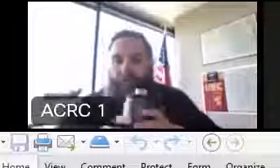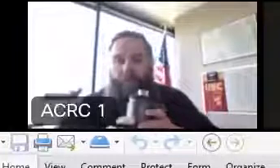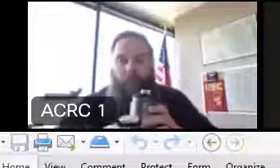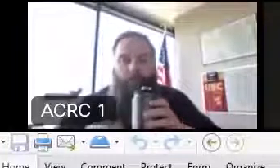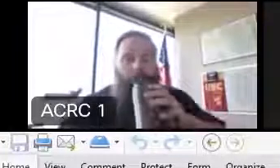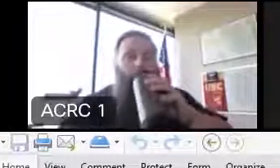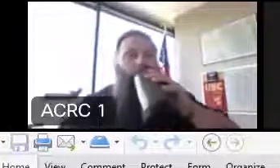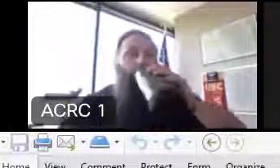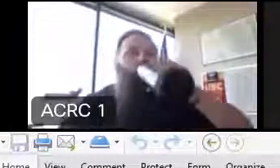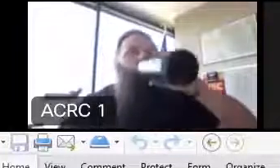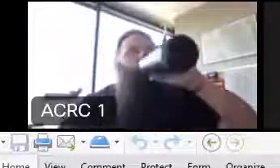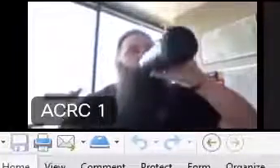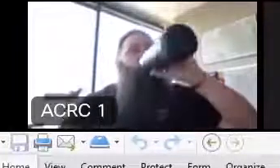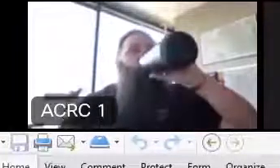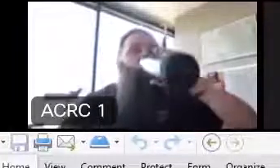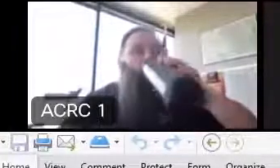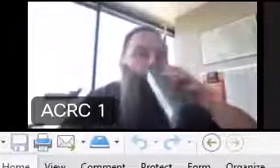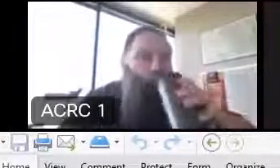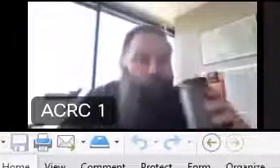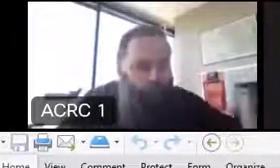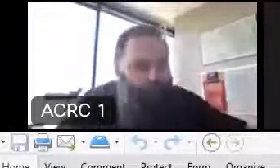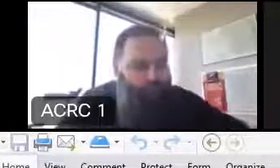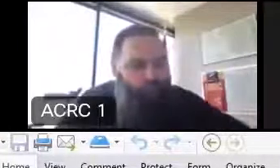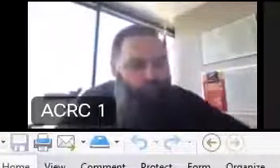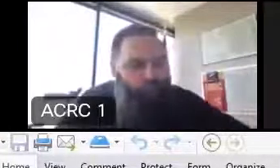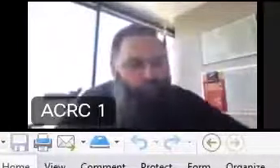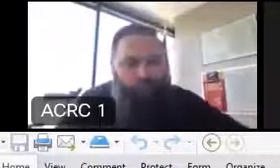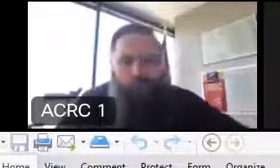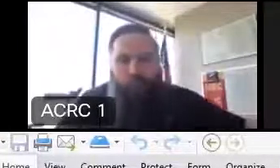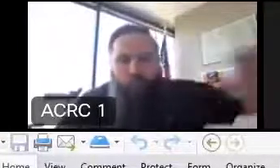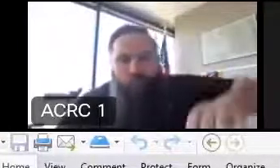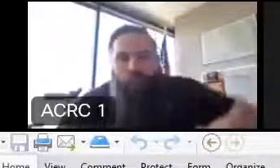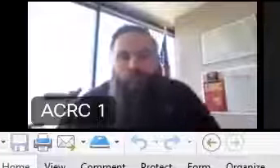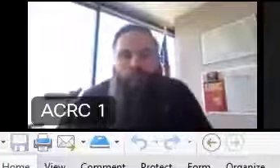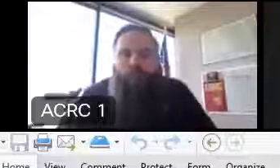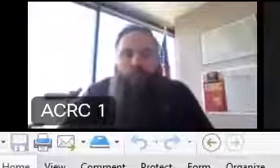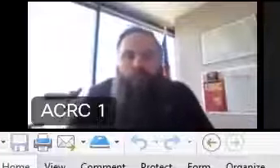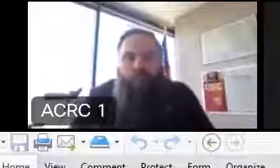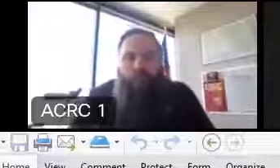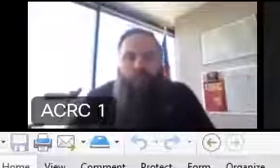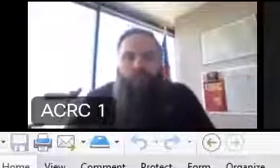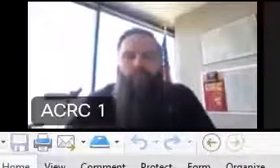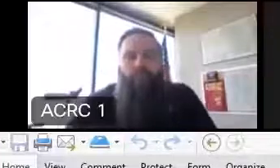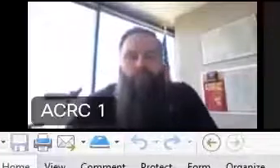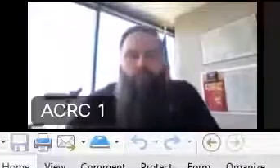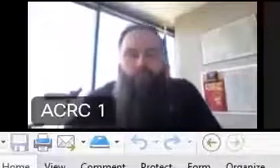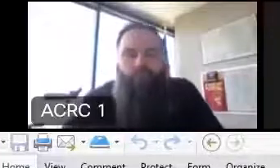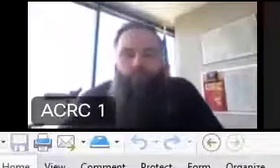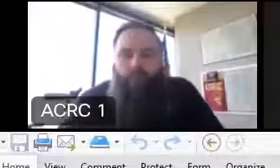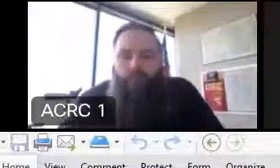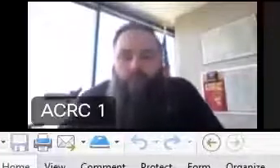no later than September 29th. This time, and we'll be talking kind of general